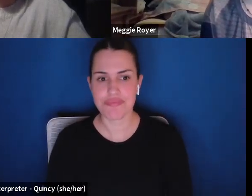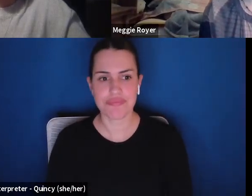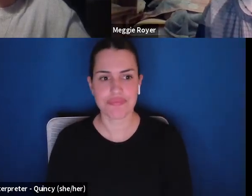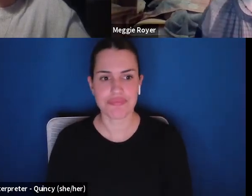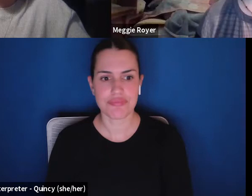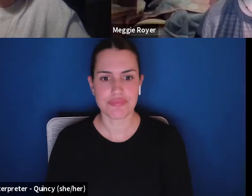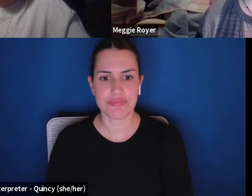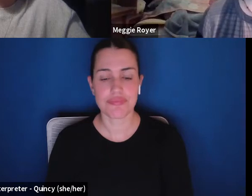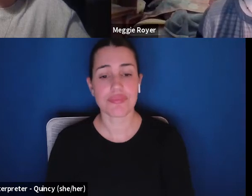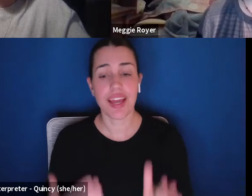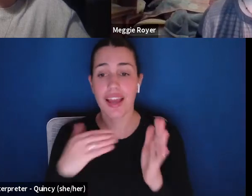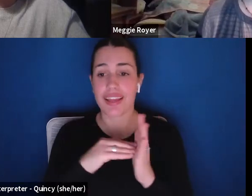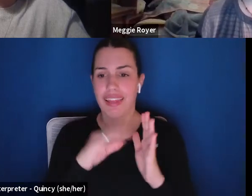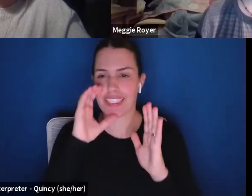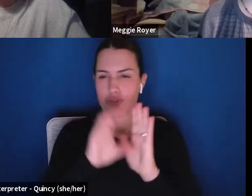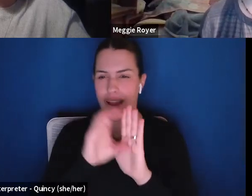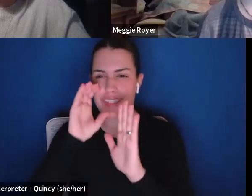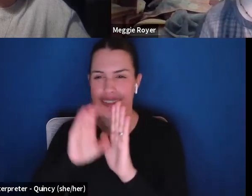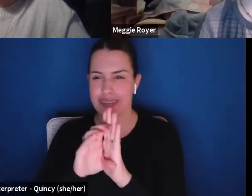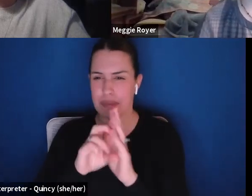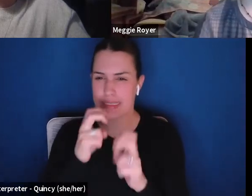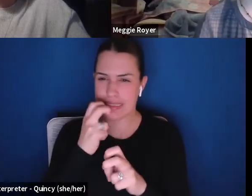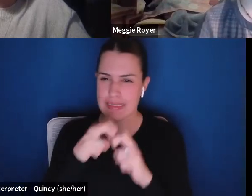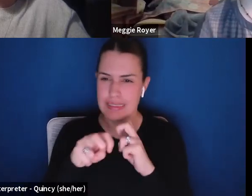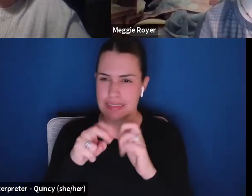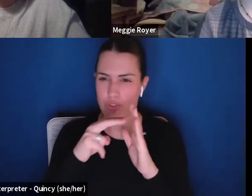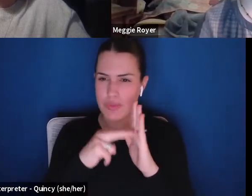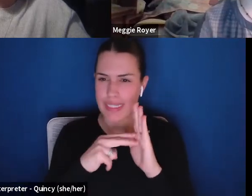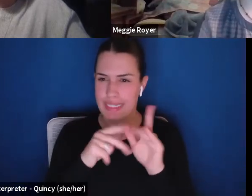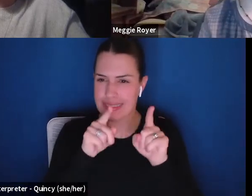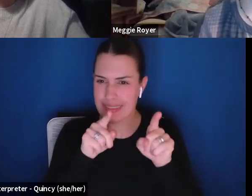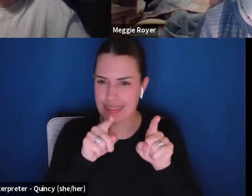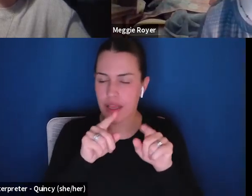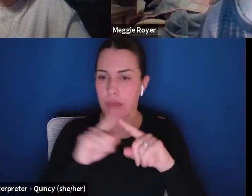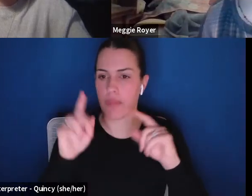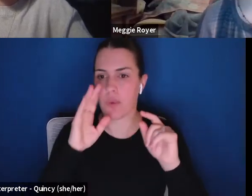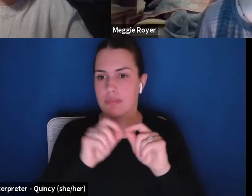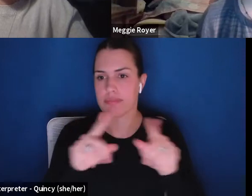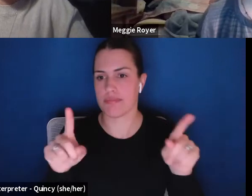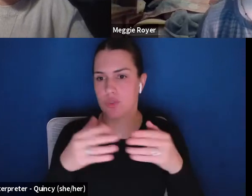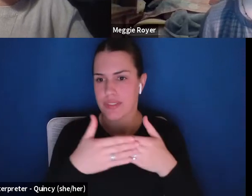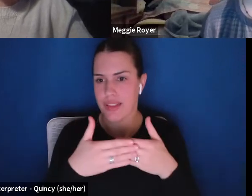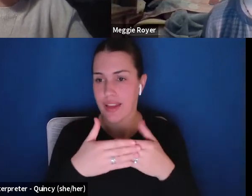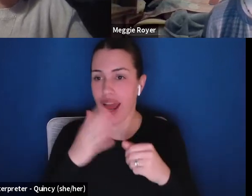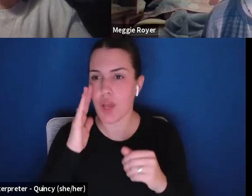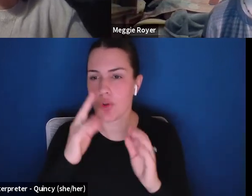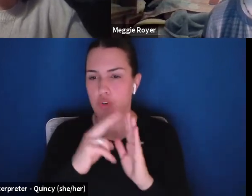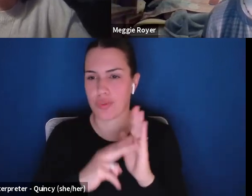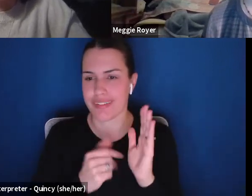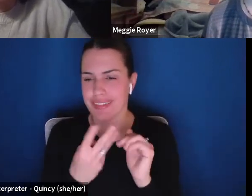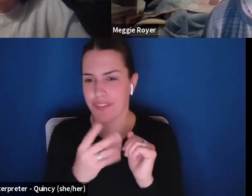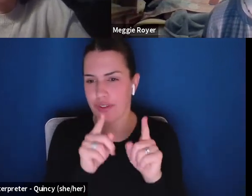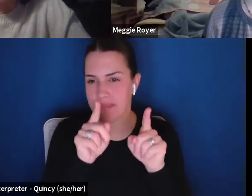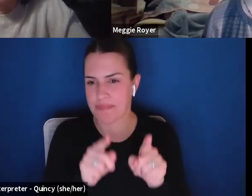So again, these graphics will be sent out with the slides. I know they're kind of difficult to see, but I'll read a couple of them. So we found these